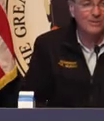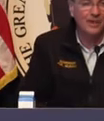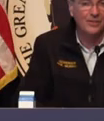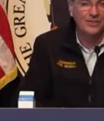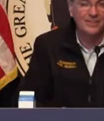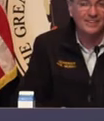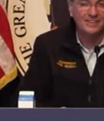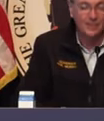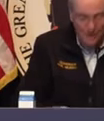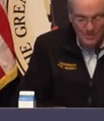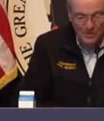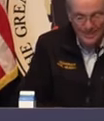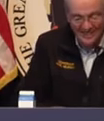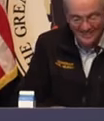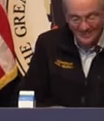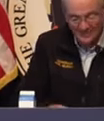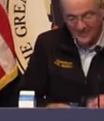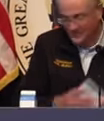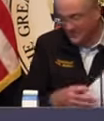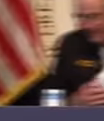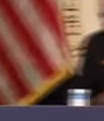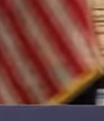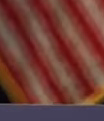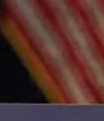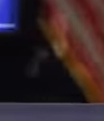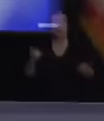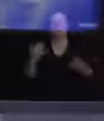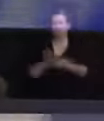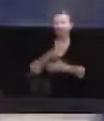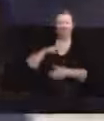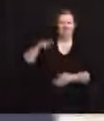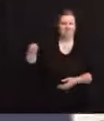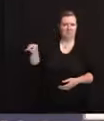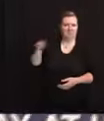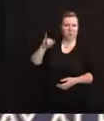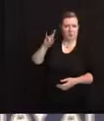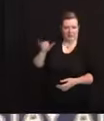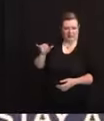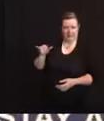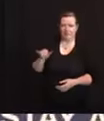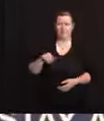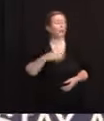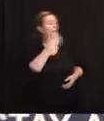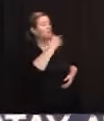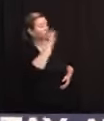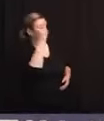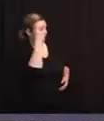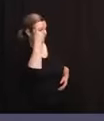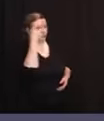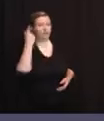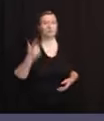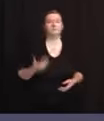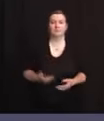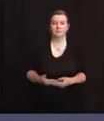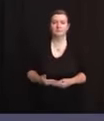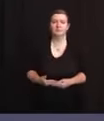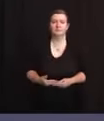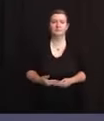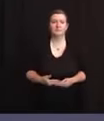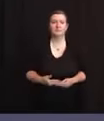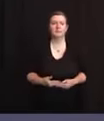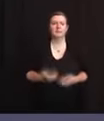of the Department of Health, Judy Persichilli. Thank you, Governor. Good afternoon. I'm going to take time